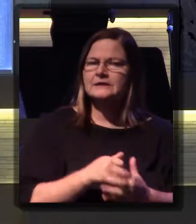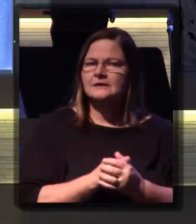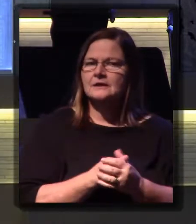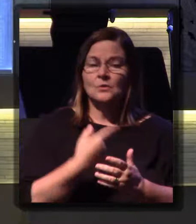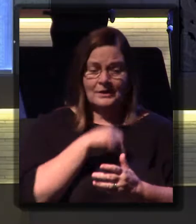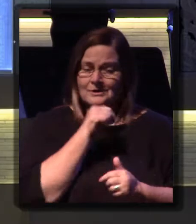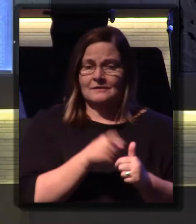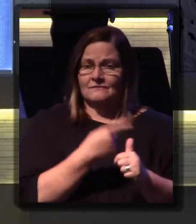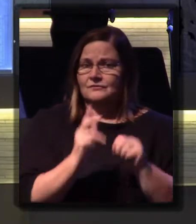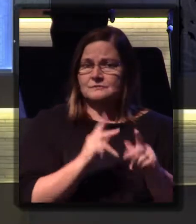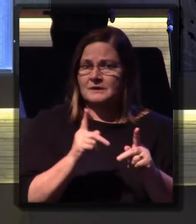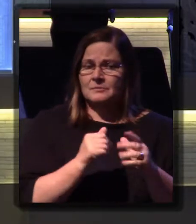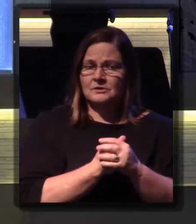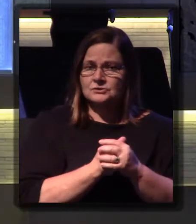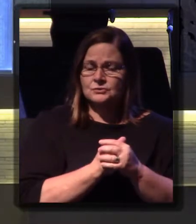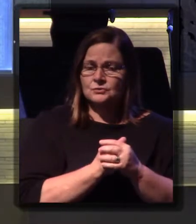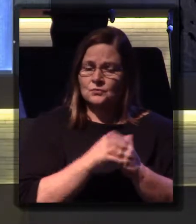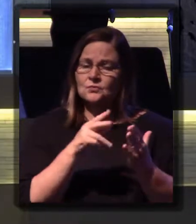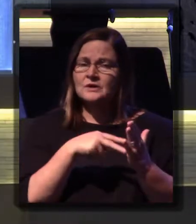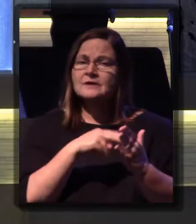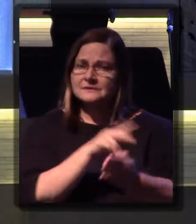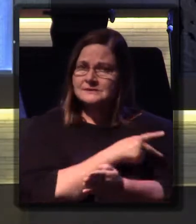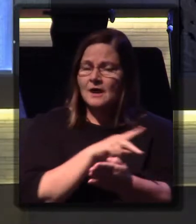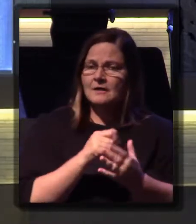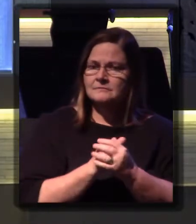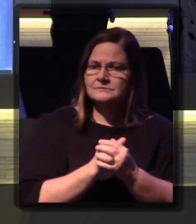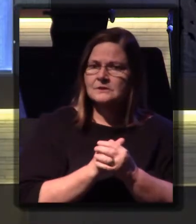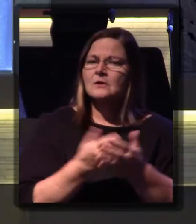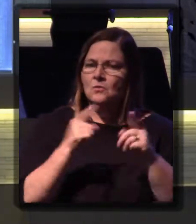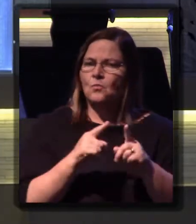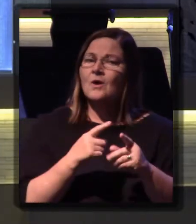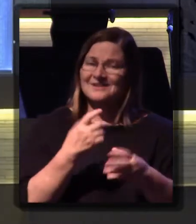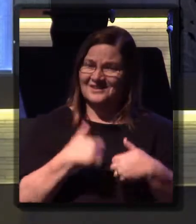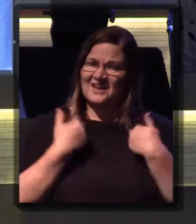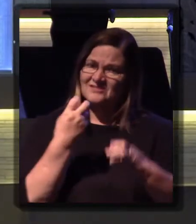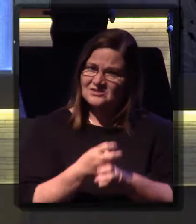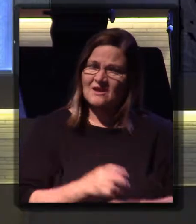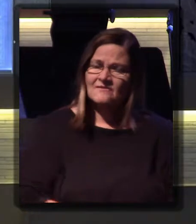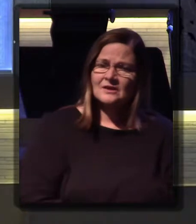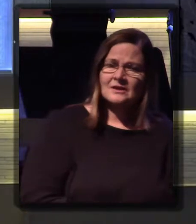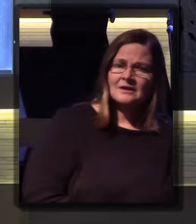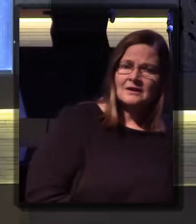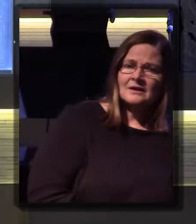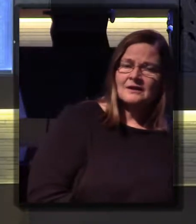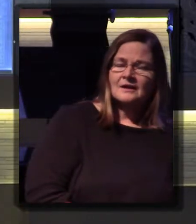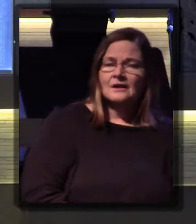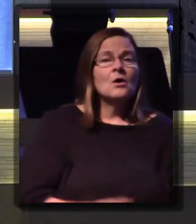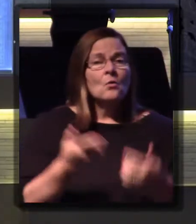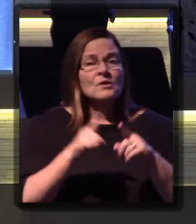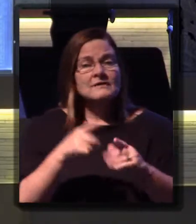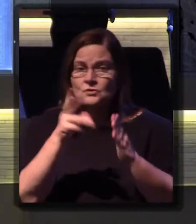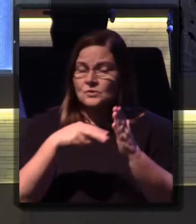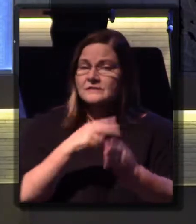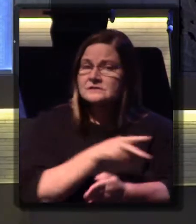often come in our time of need. And he points out that we are not the first people to ever turn to the Psalms when